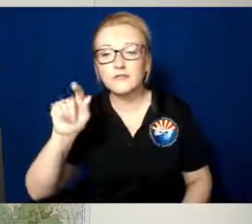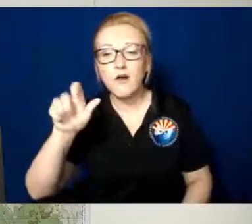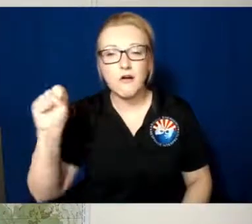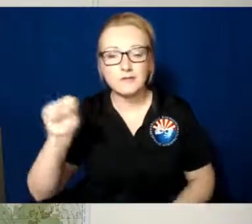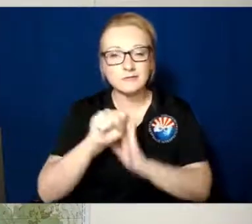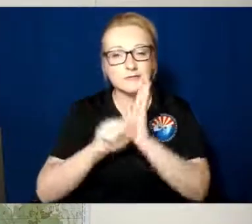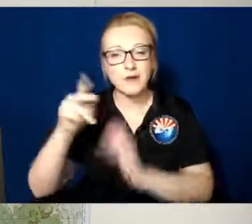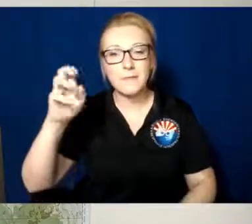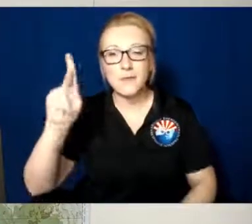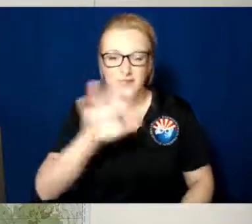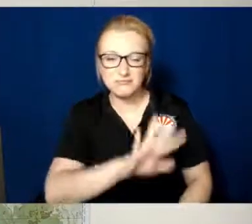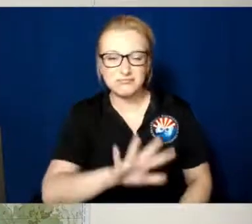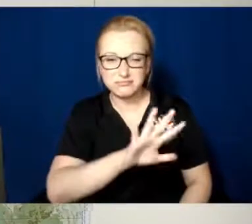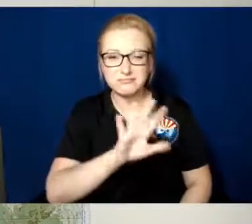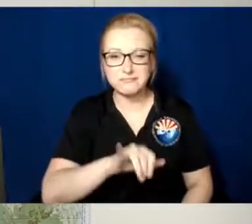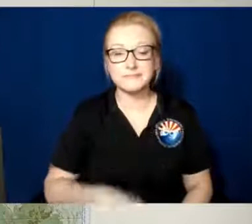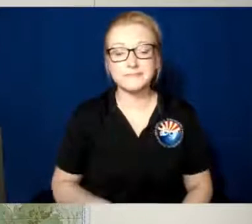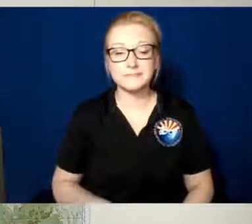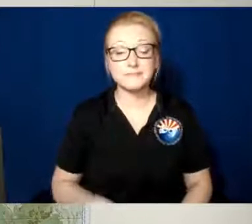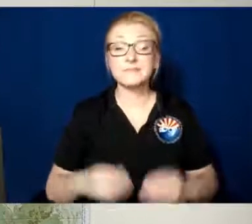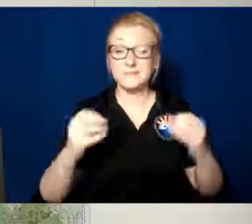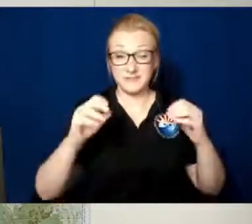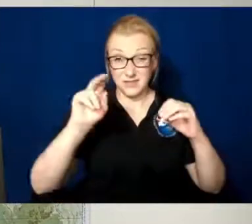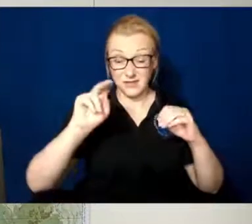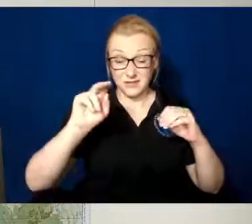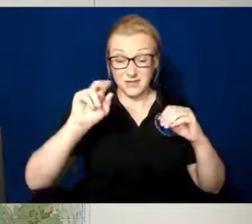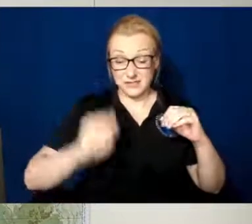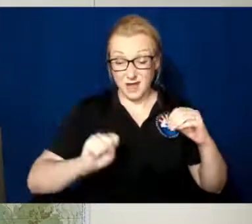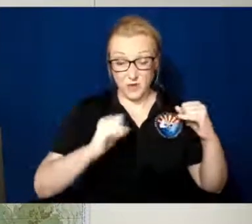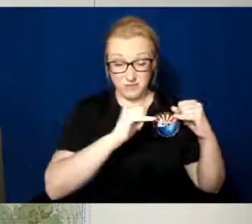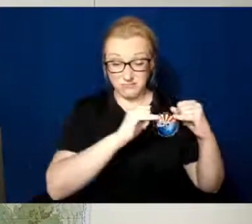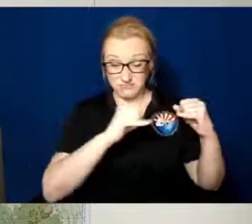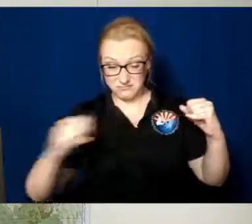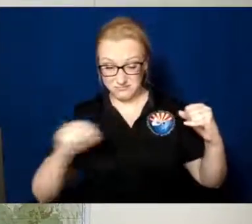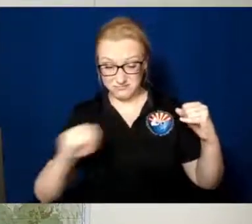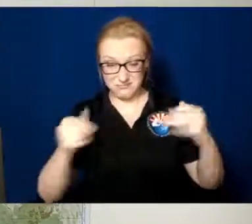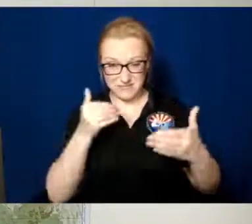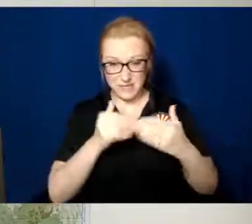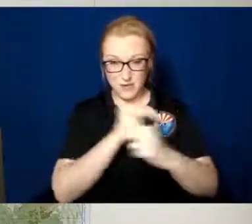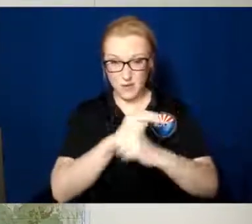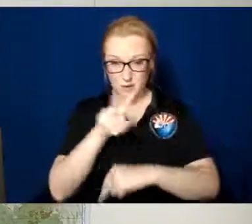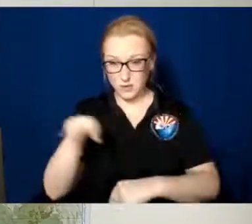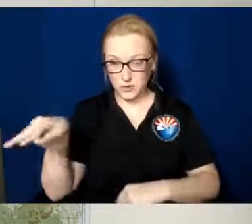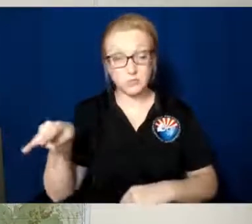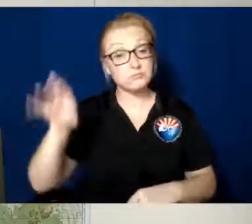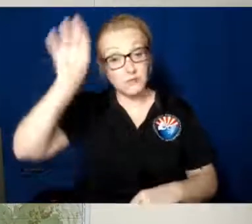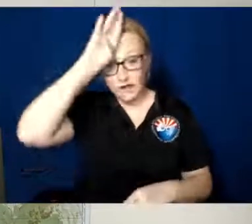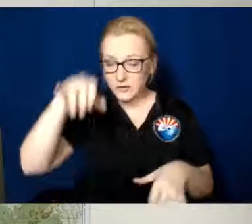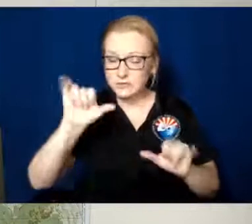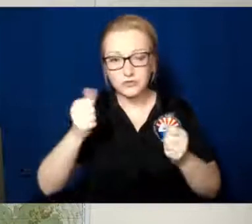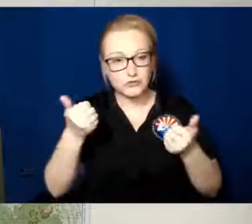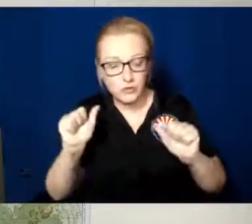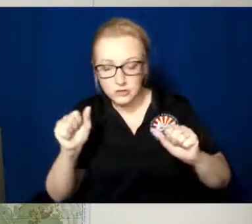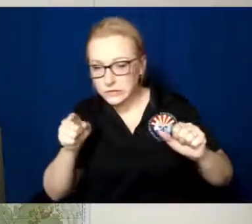this is at. Coming on around in all of our communities here along the 22 corridor. Crews continue to try to get in